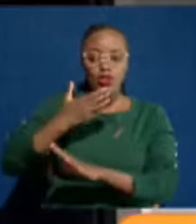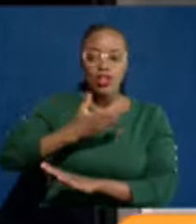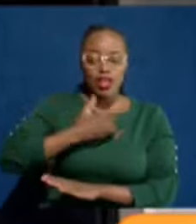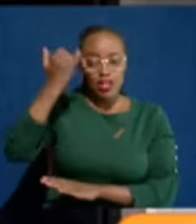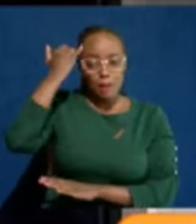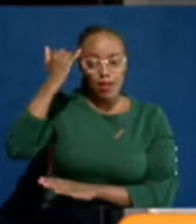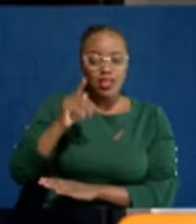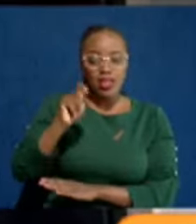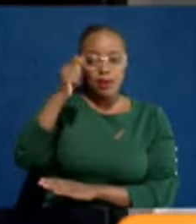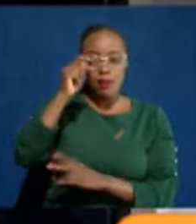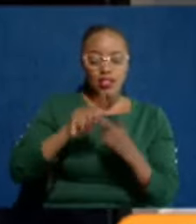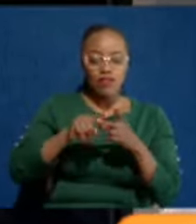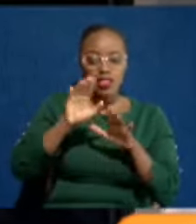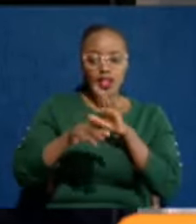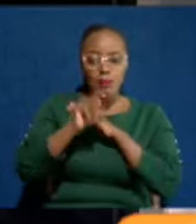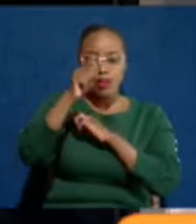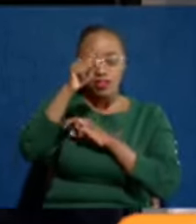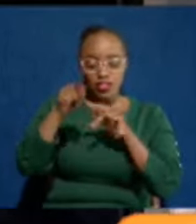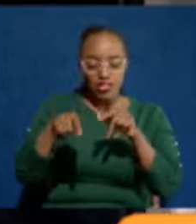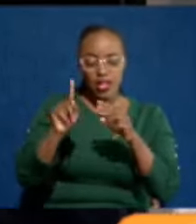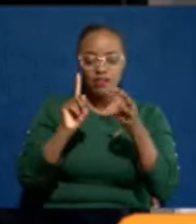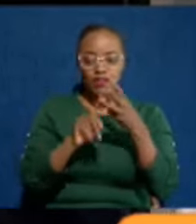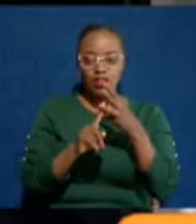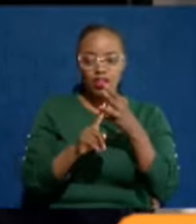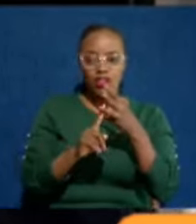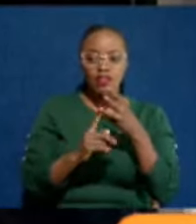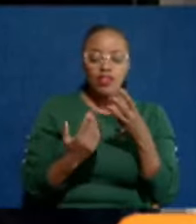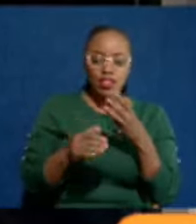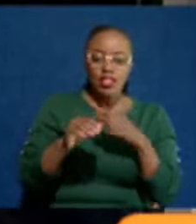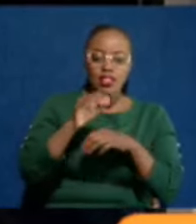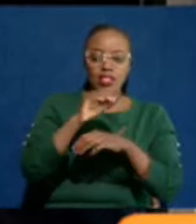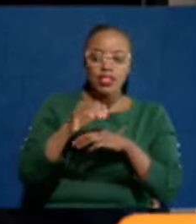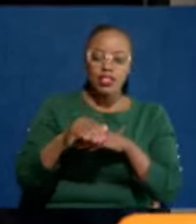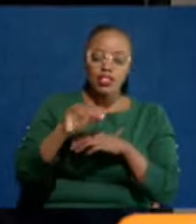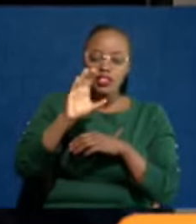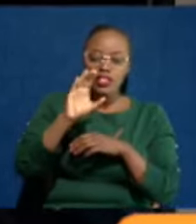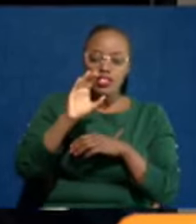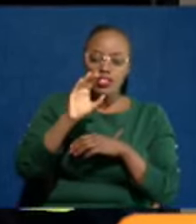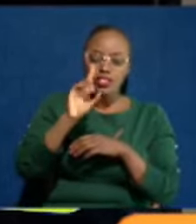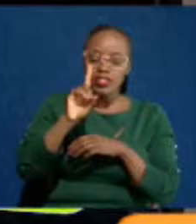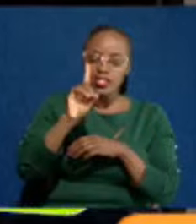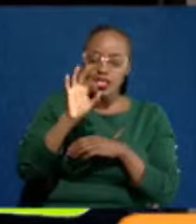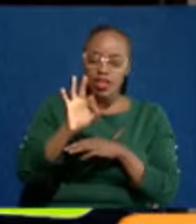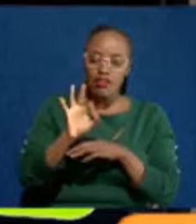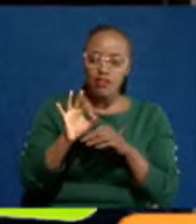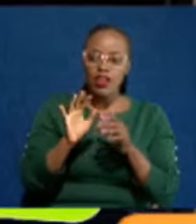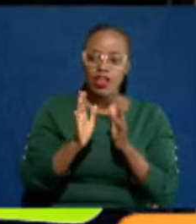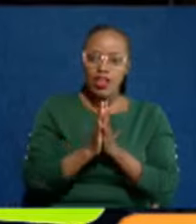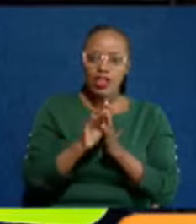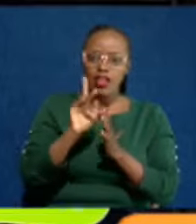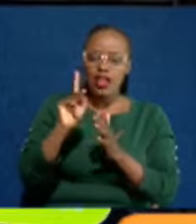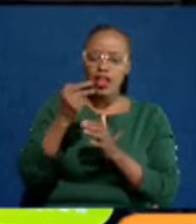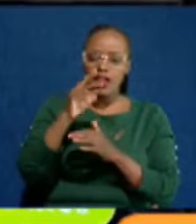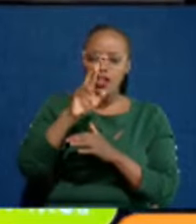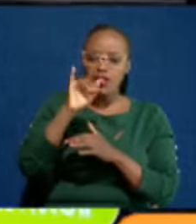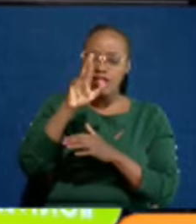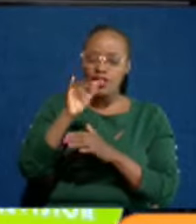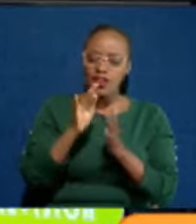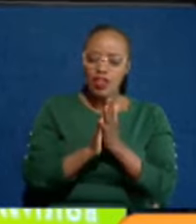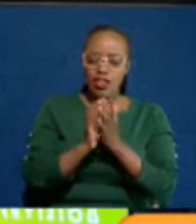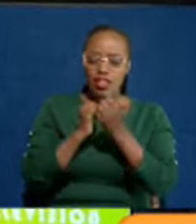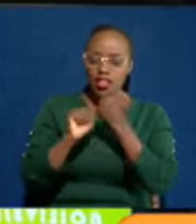the president, the deputy president himself, the chief of defense forces, General Kahariri, probably the acting inspector